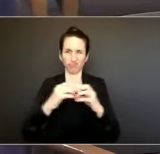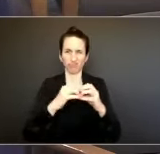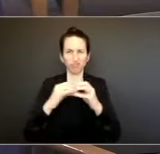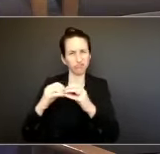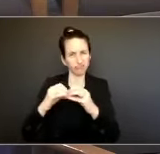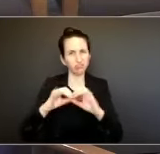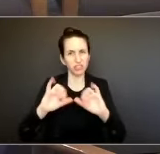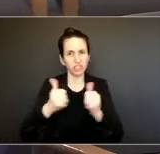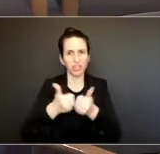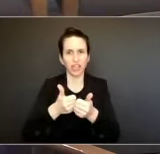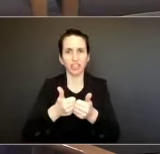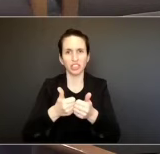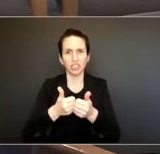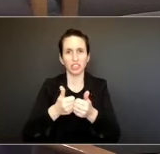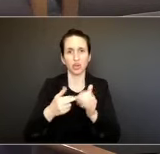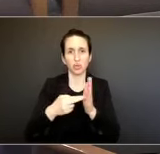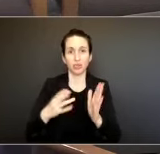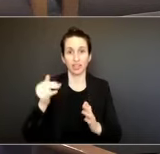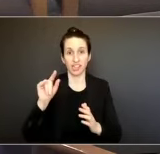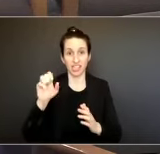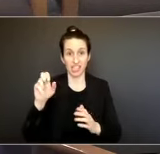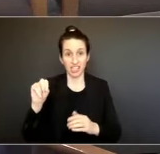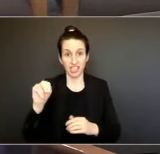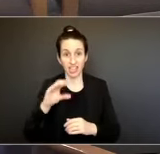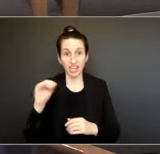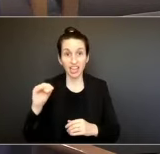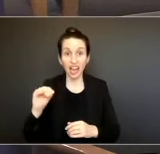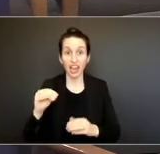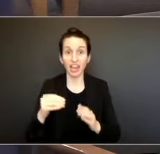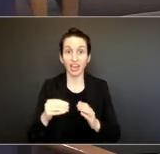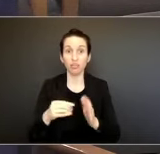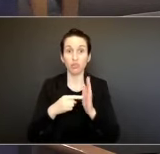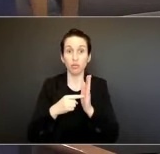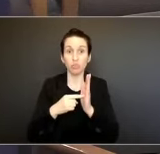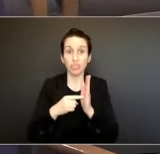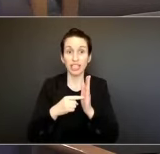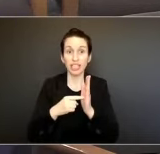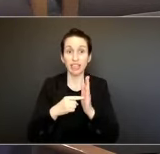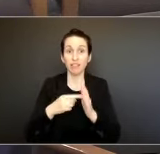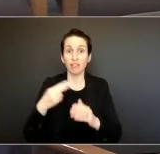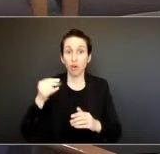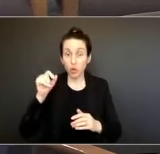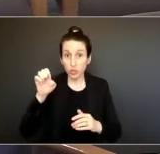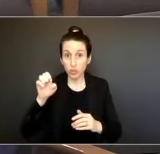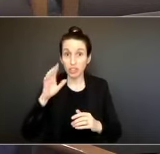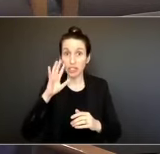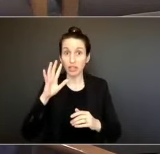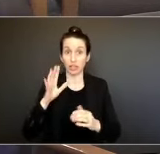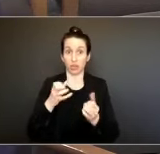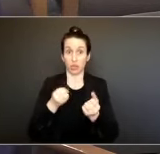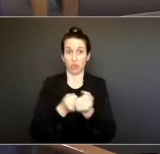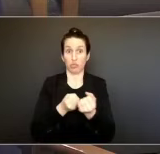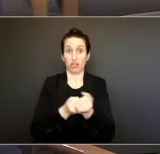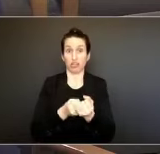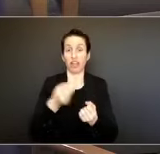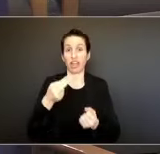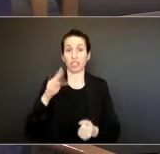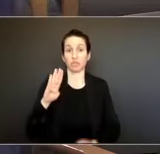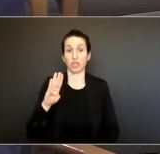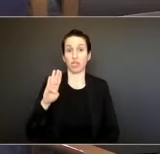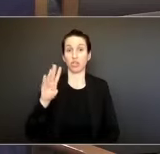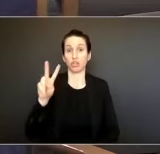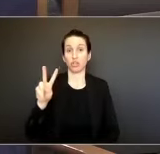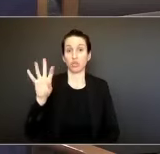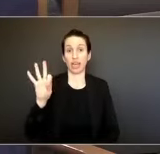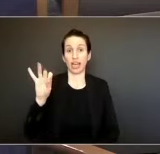Nost were the chief sponsor of HB 2980, the peer respite bill. Governor Kitzhaber sent me to New